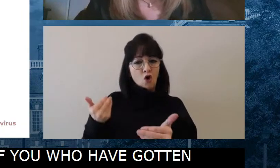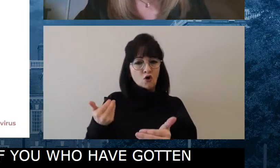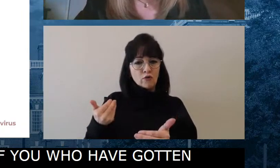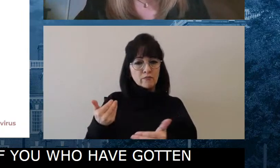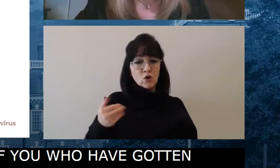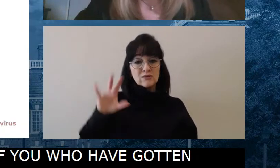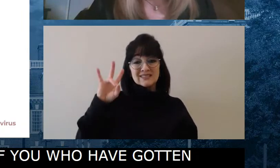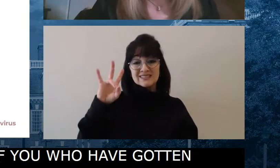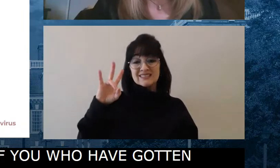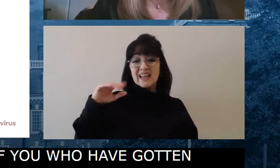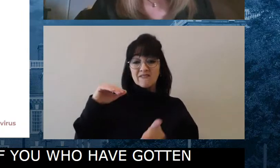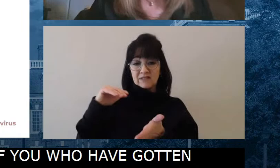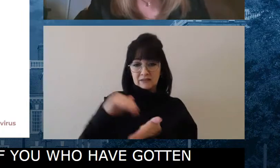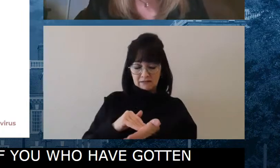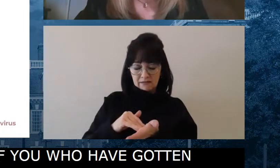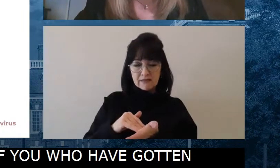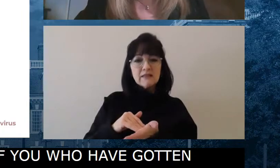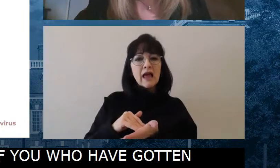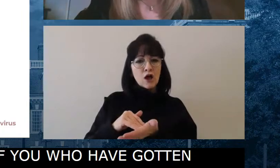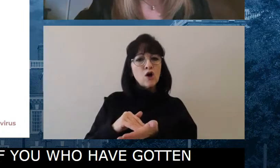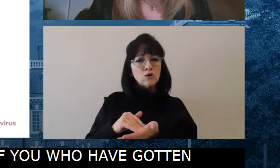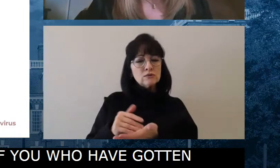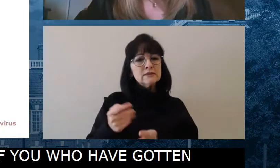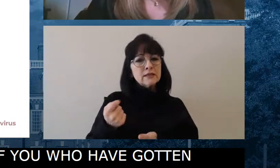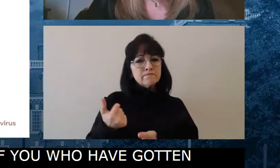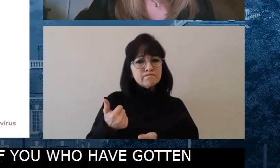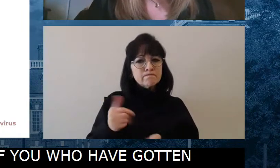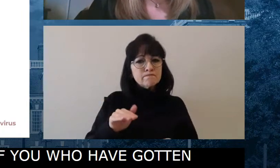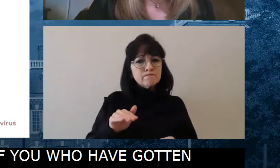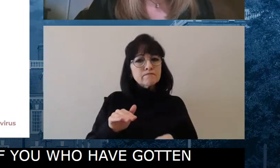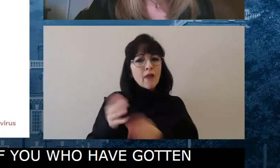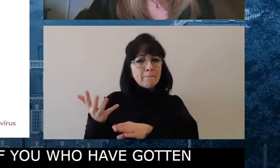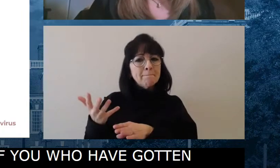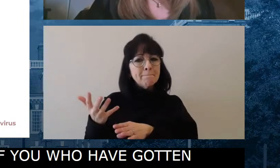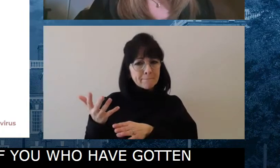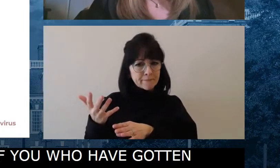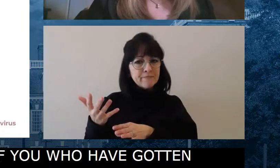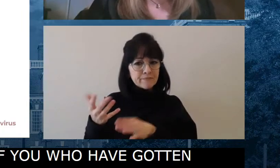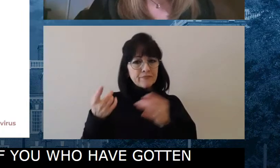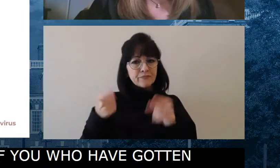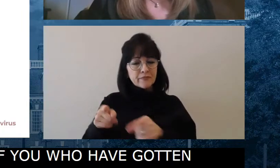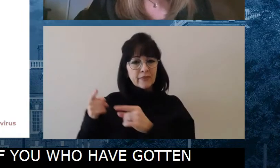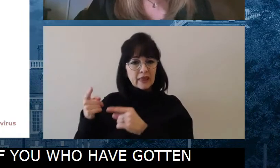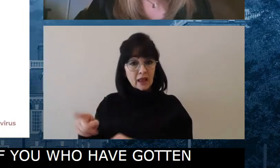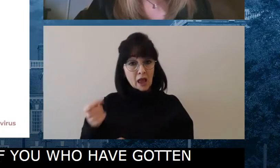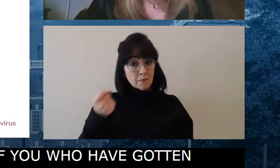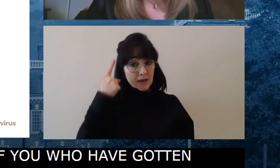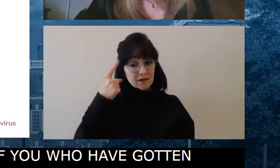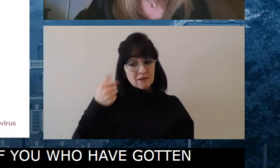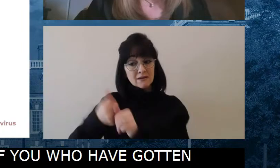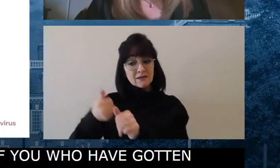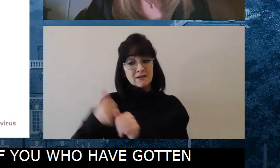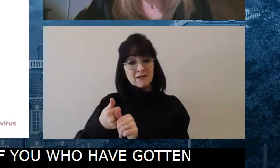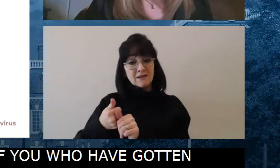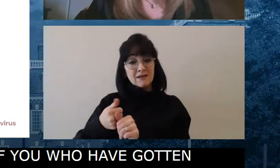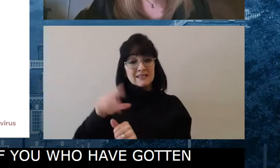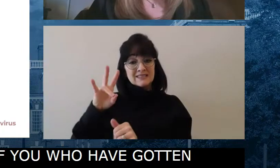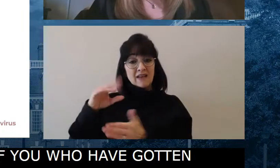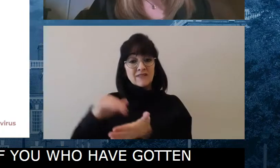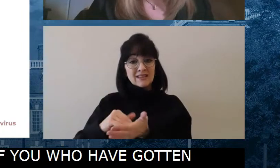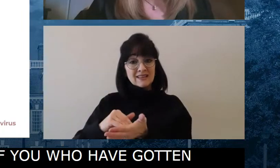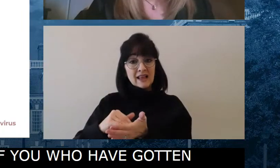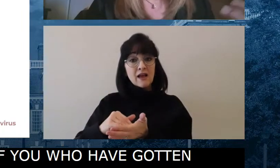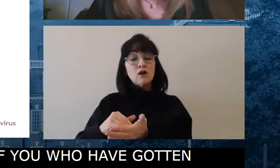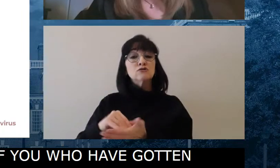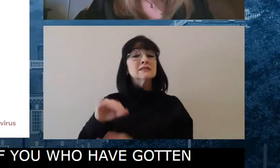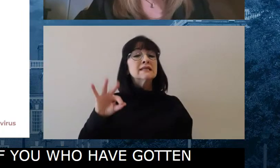adverse events, but it's important to mention that 90% of those are non-serious, just like